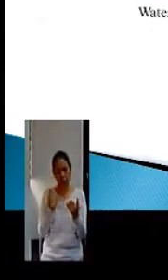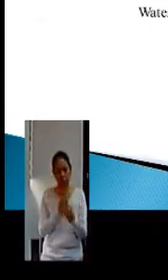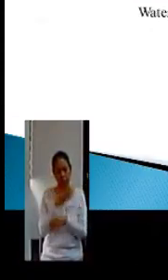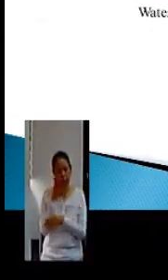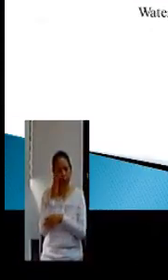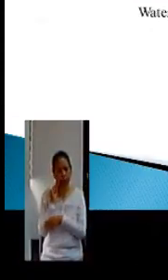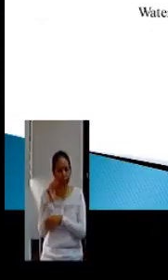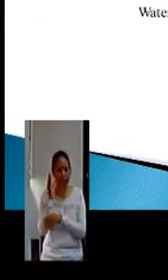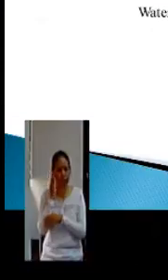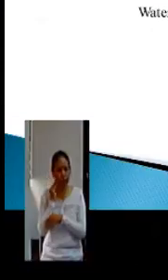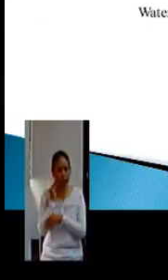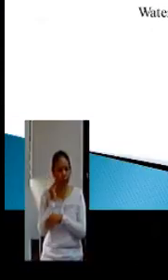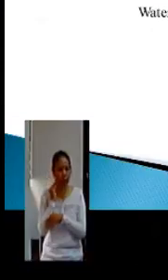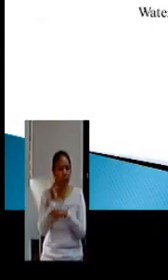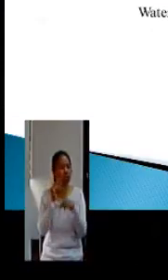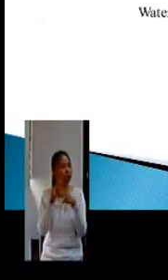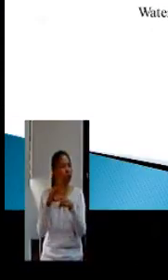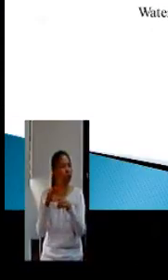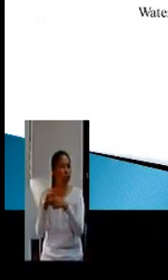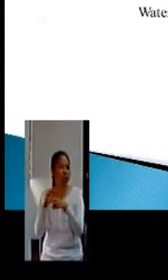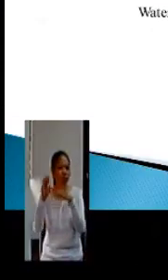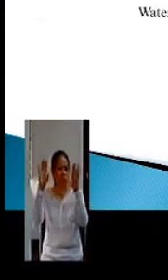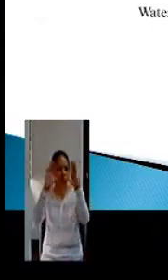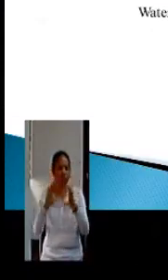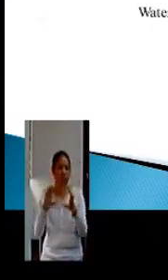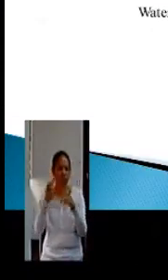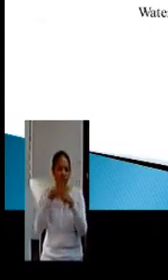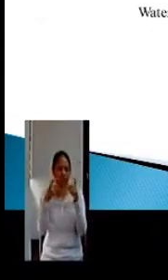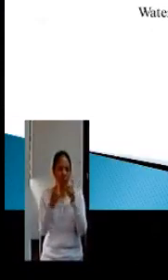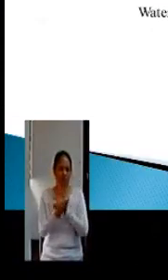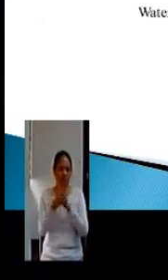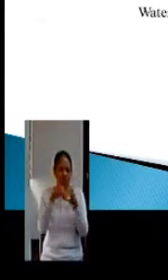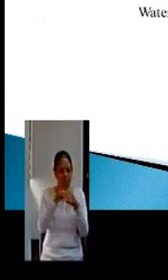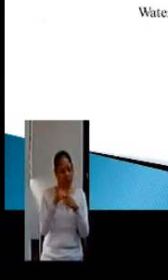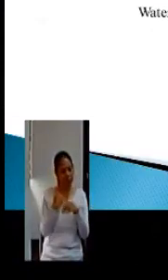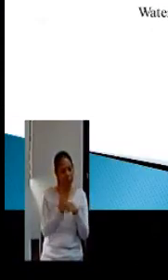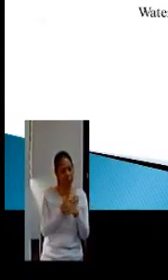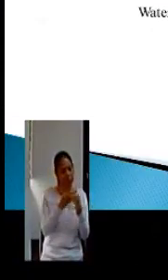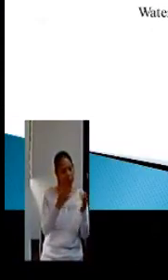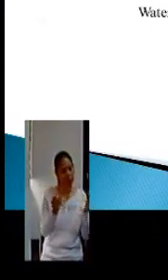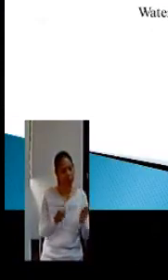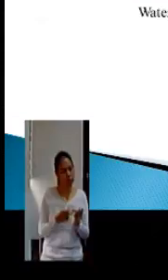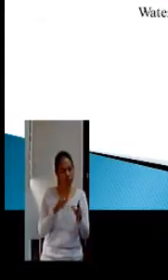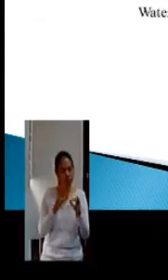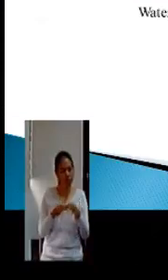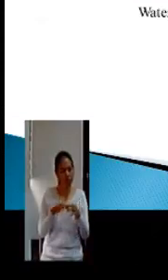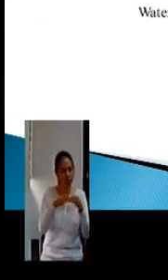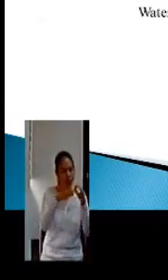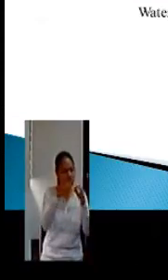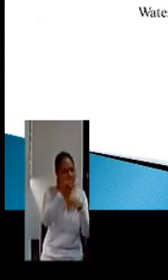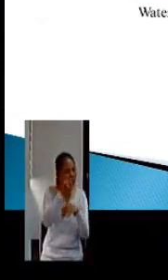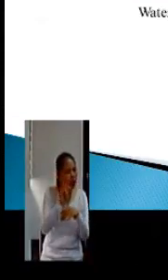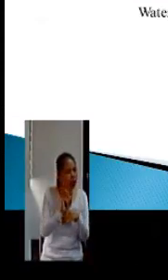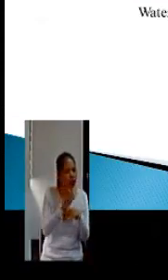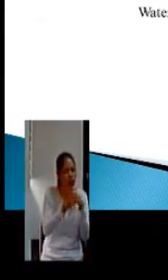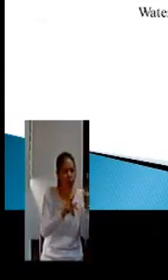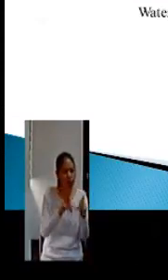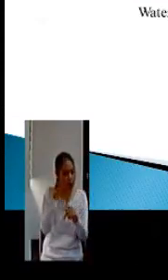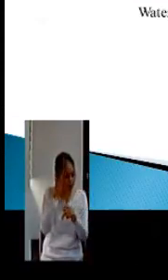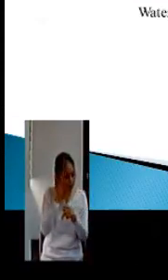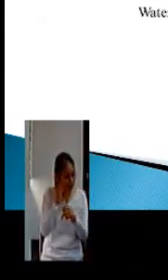experience yung tinatawag nating climate change. In our place, when I ask these people, alam nyo ba ang climate